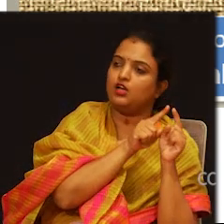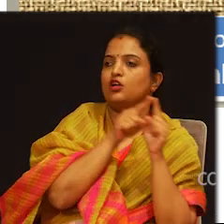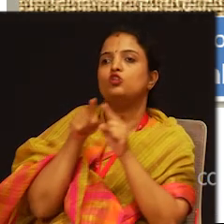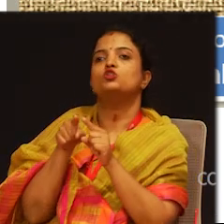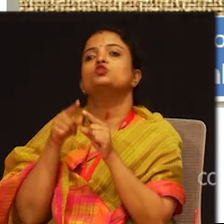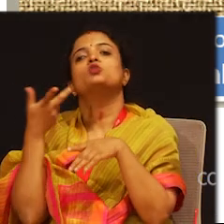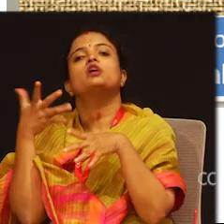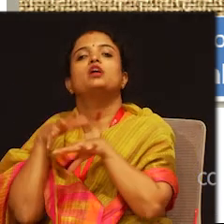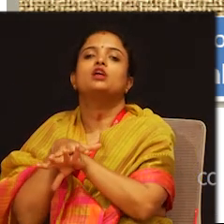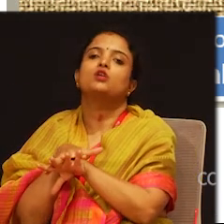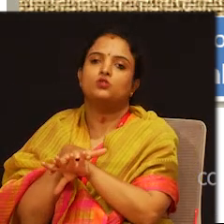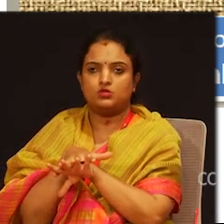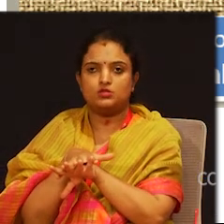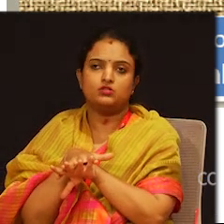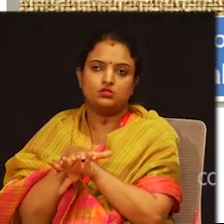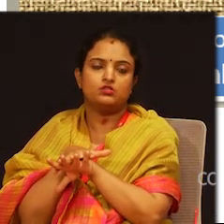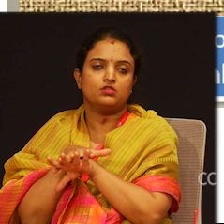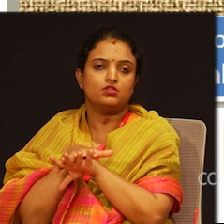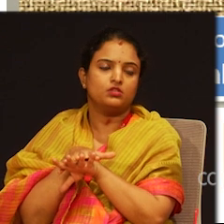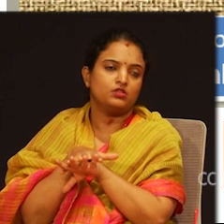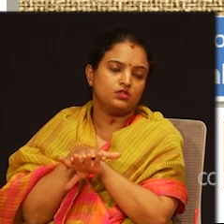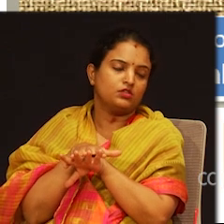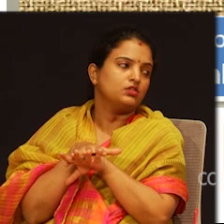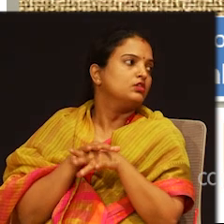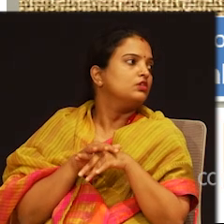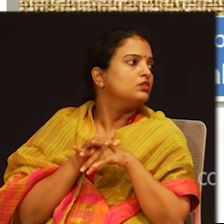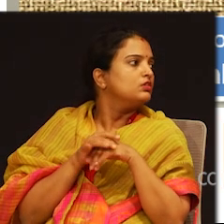talking about today.